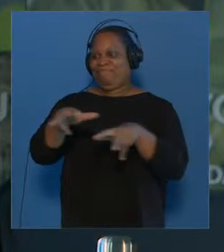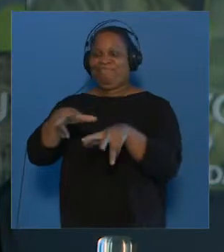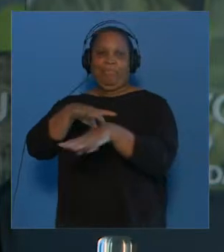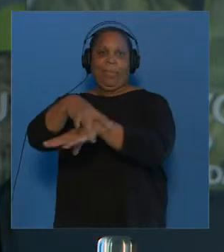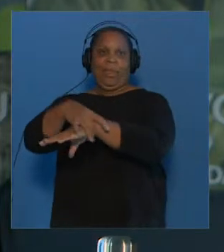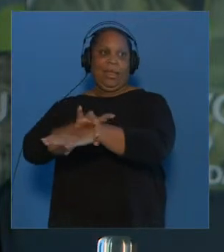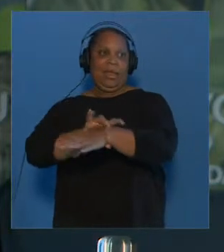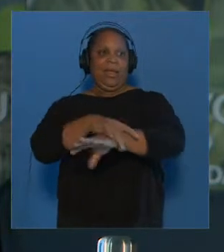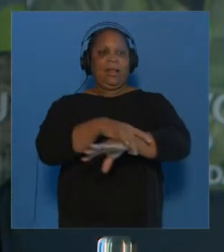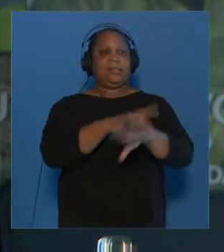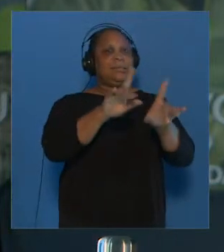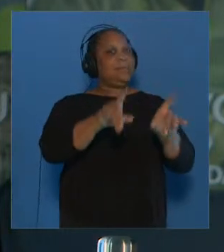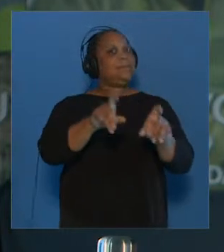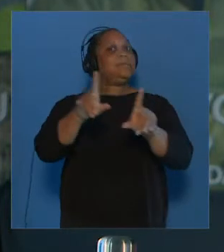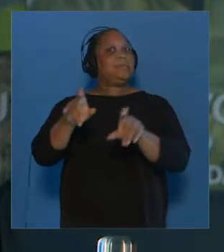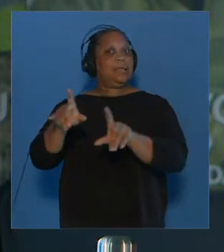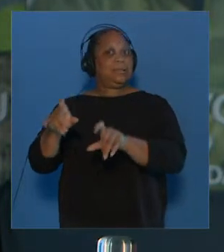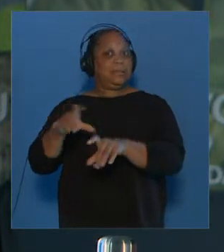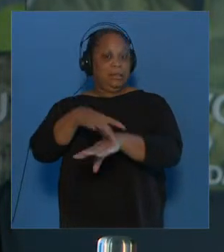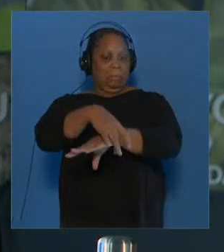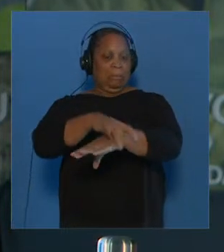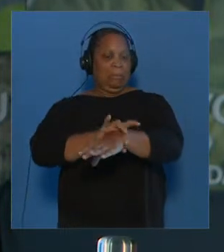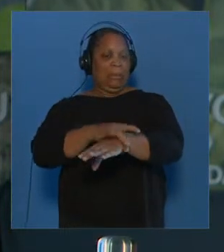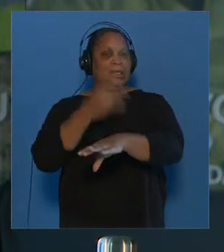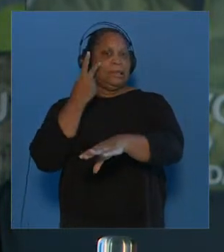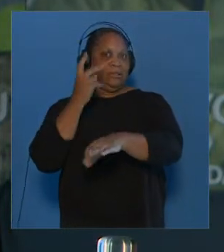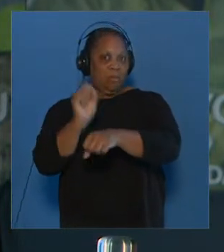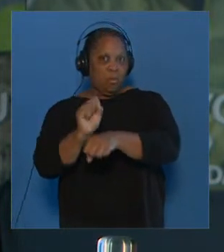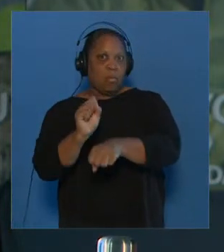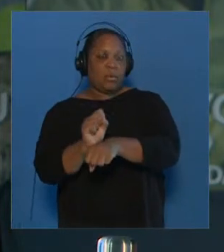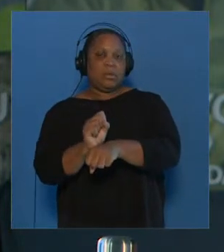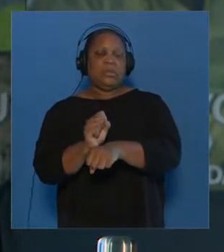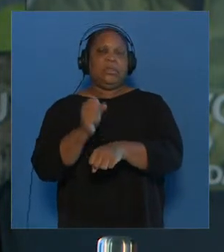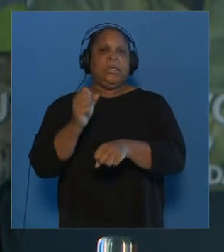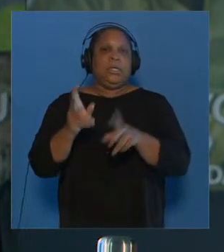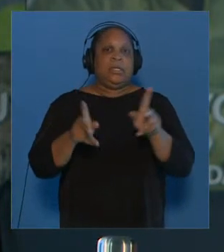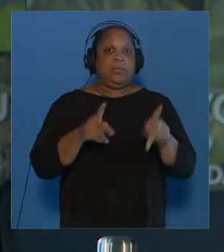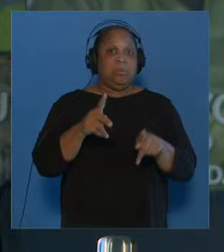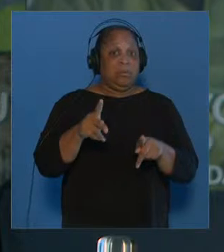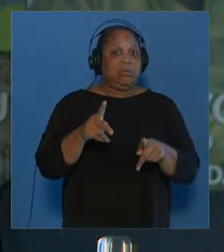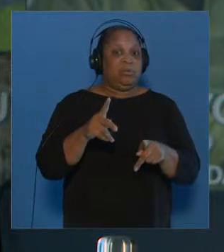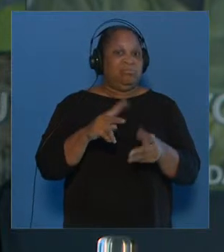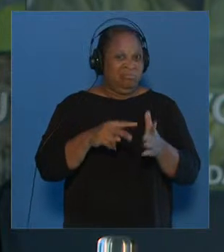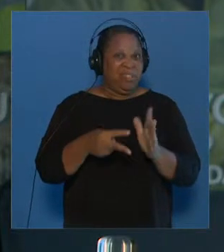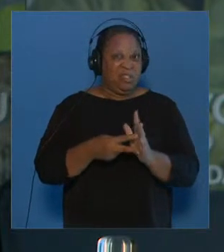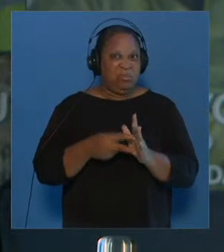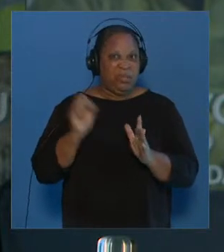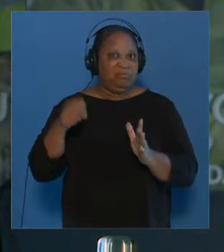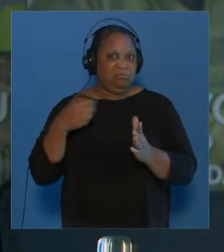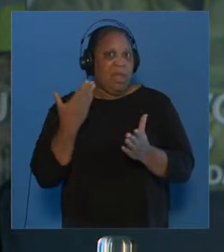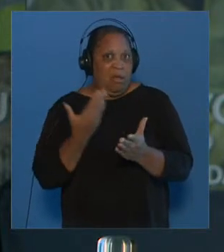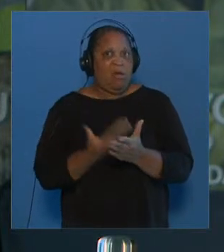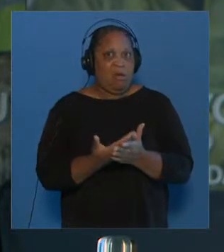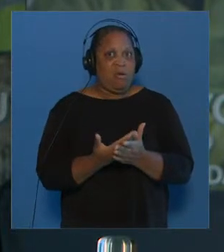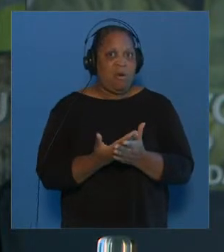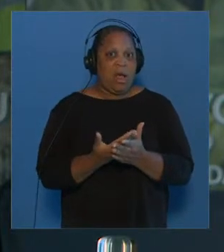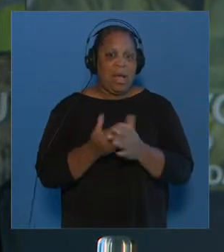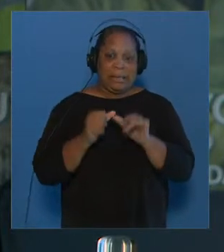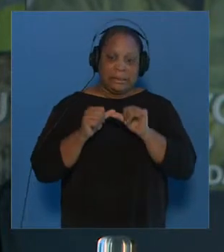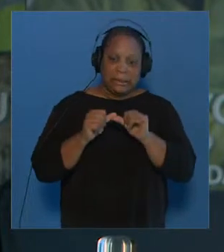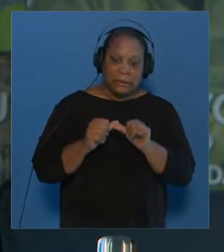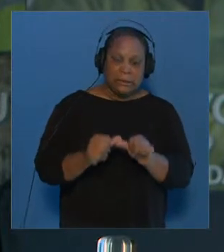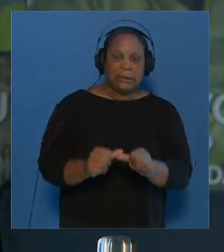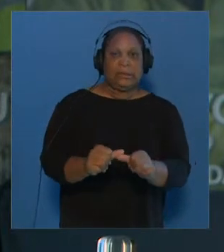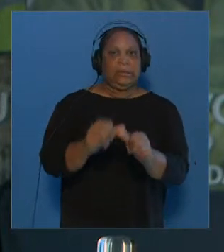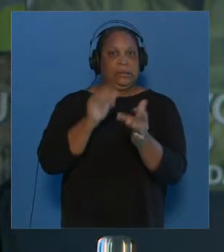just testing them. The persons that you're referring to that have arrived have been in constant